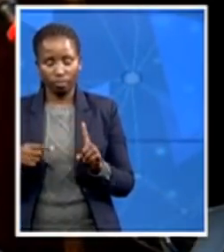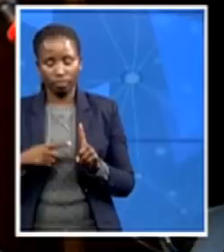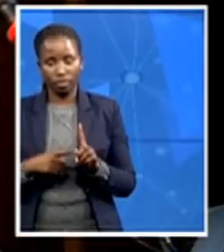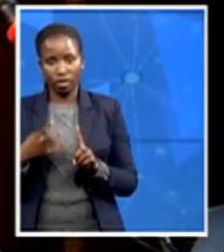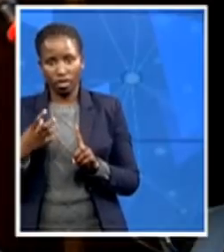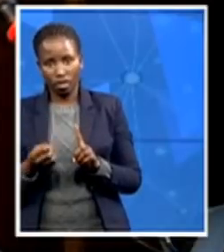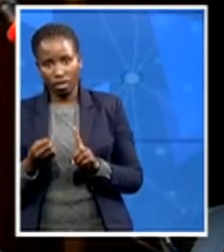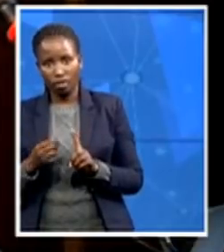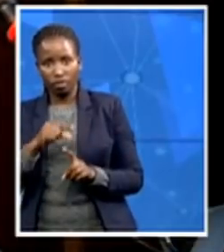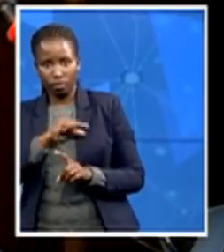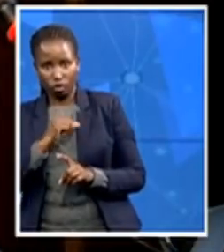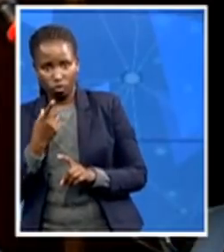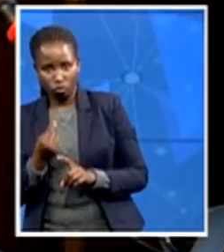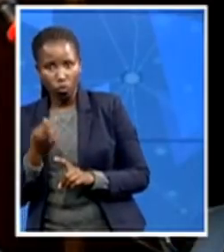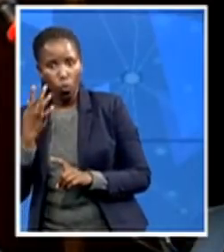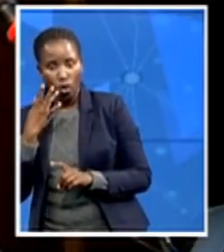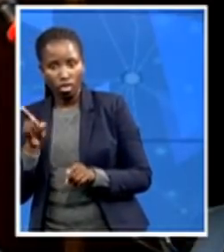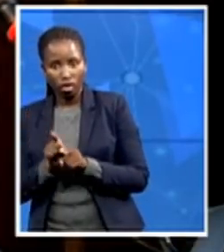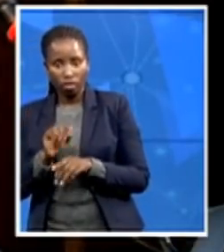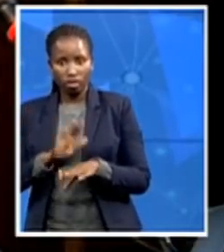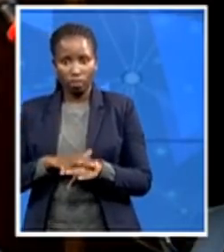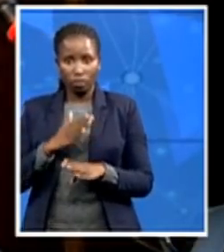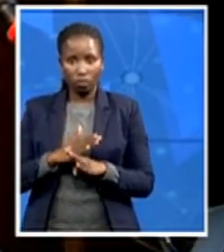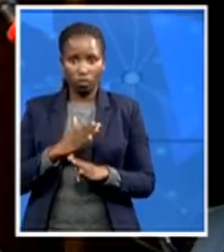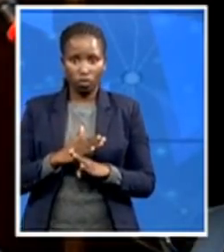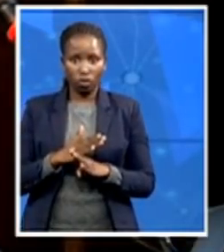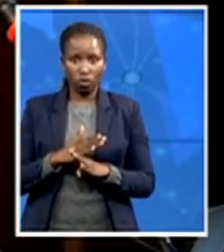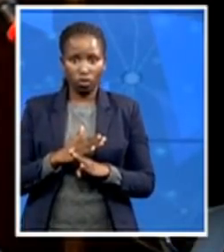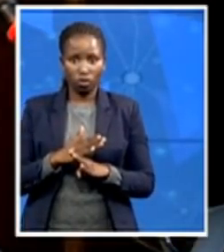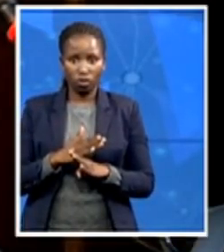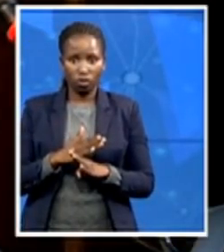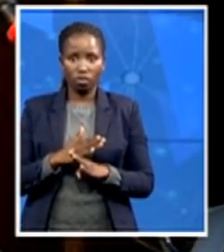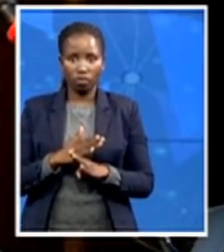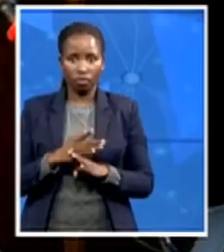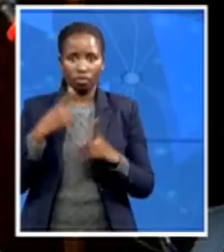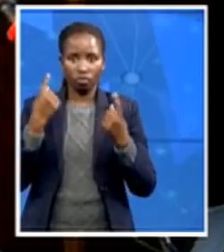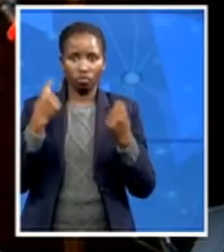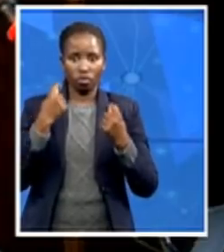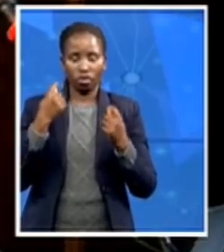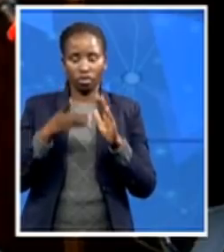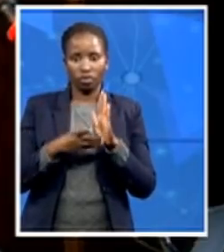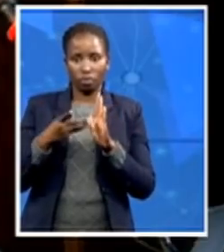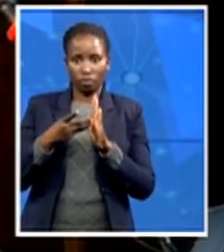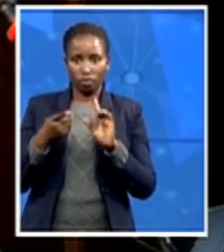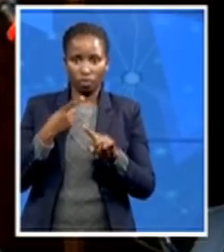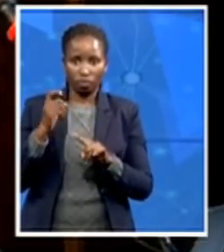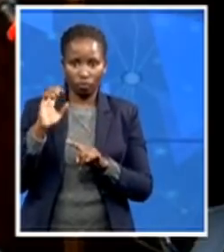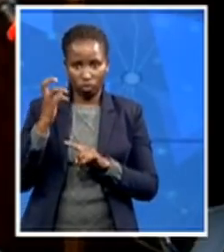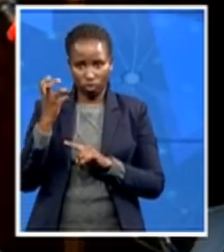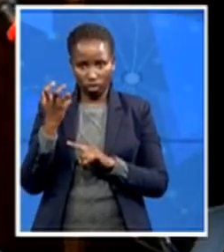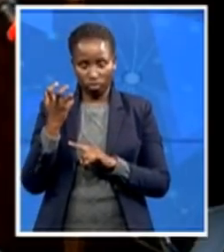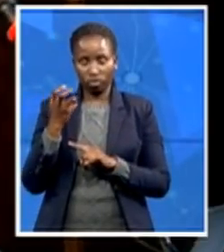the Department of Rural Development in the Free State, and that there is a strong case against the applicant.